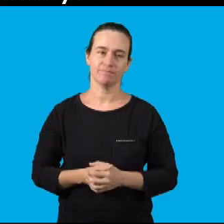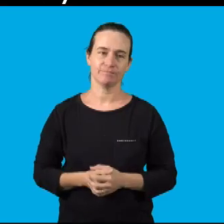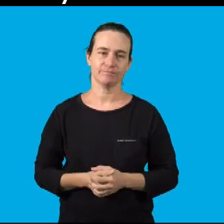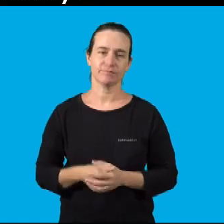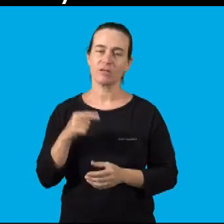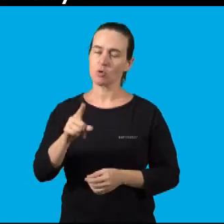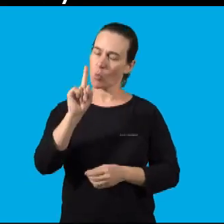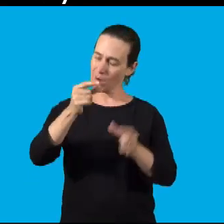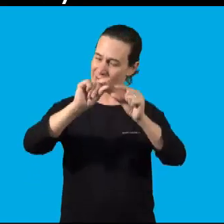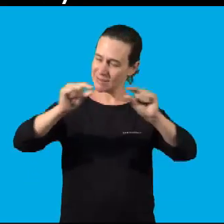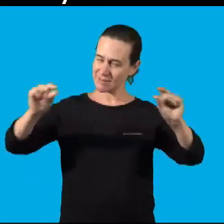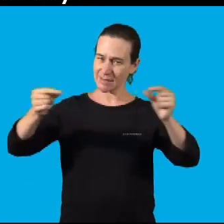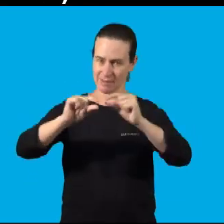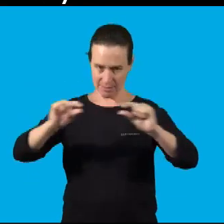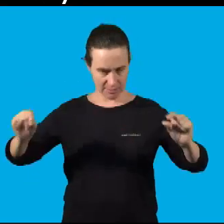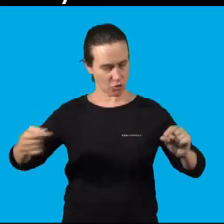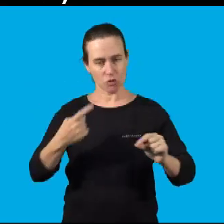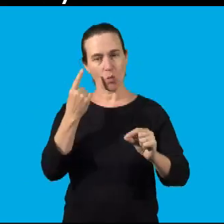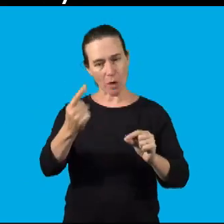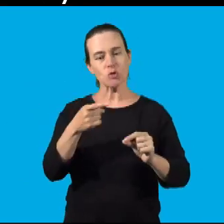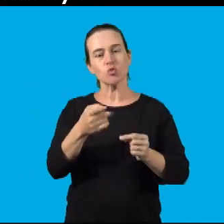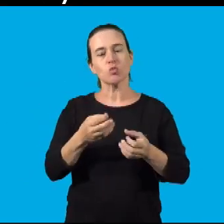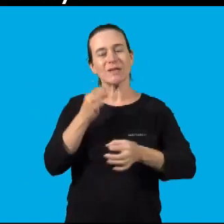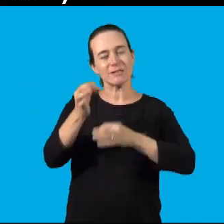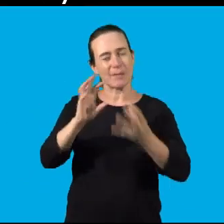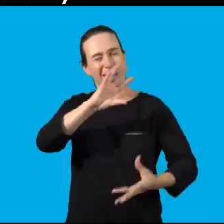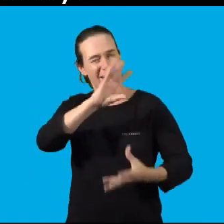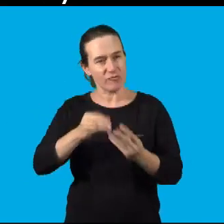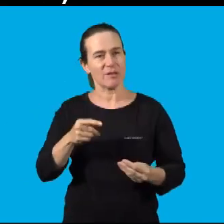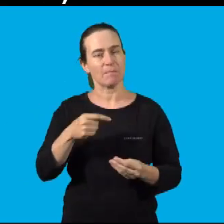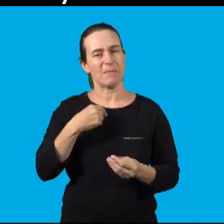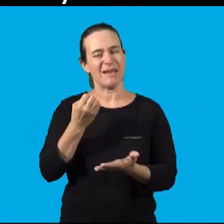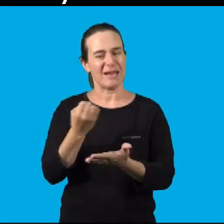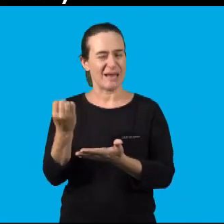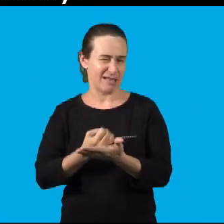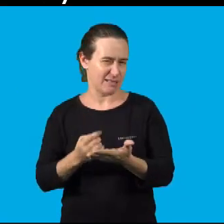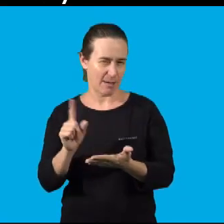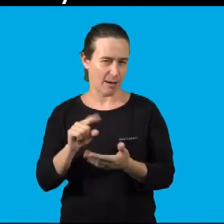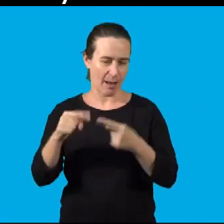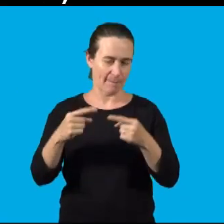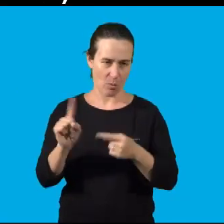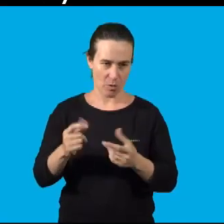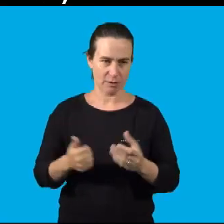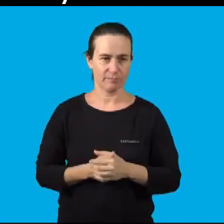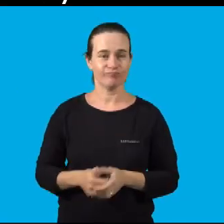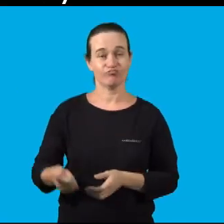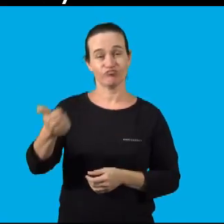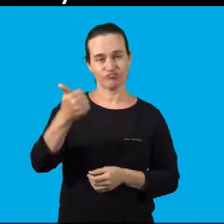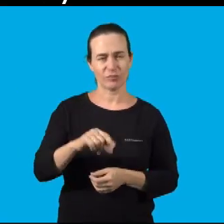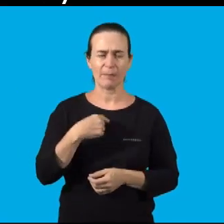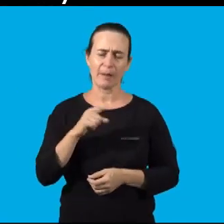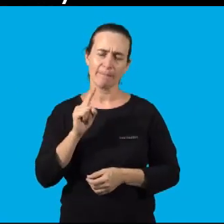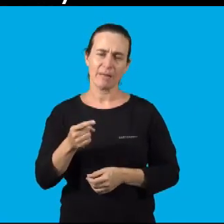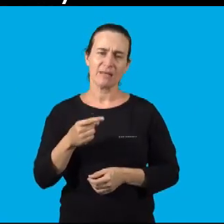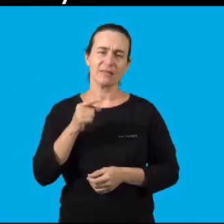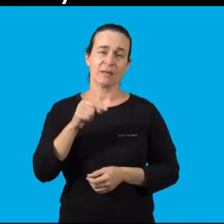one sentence that captures the essence of your essay. Then, mention the points